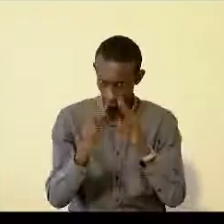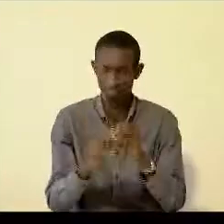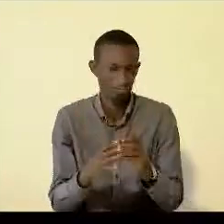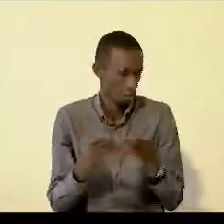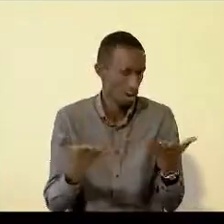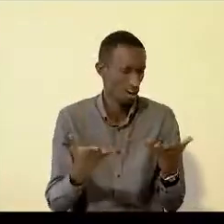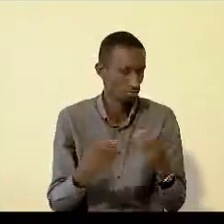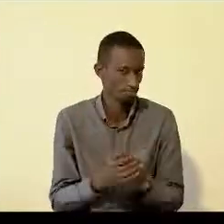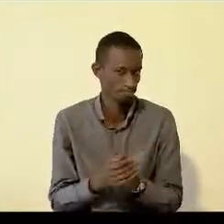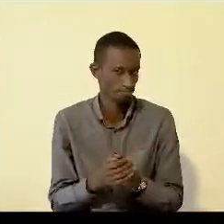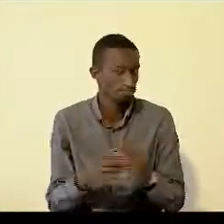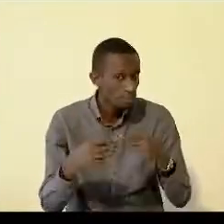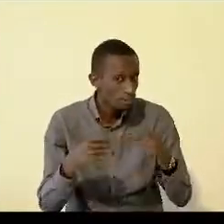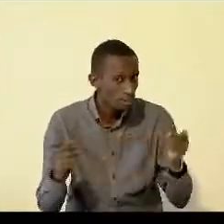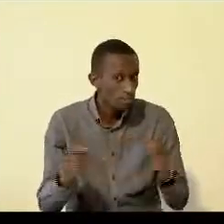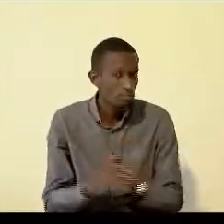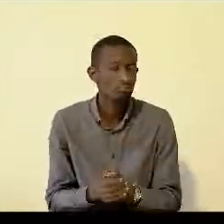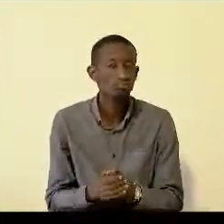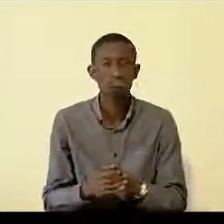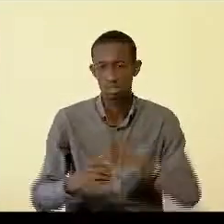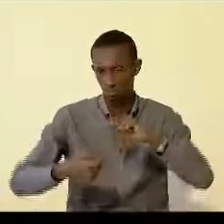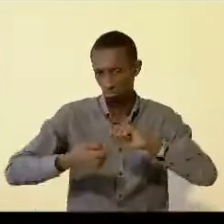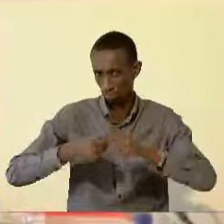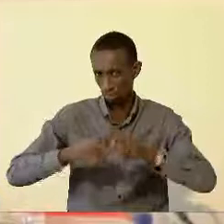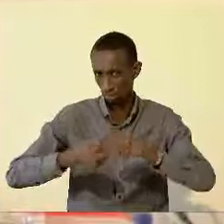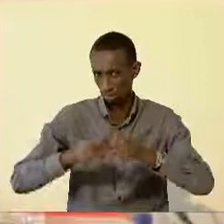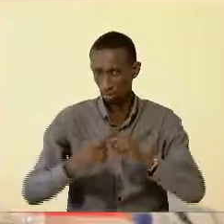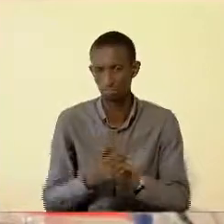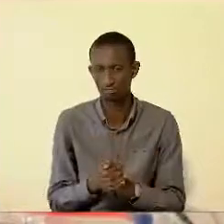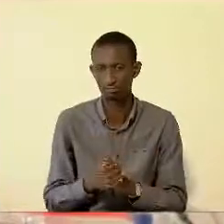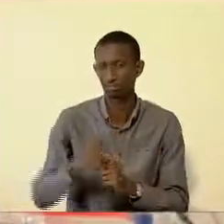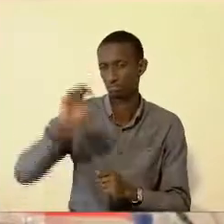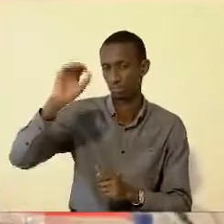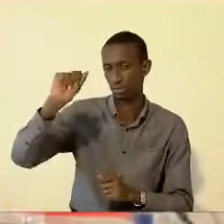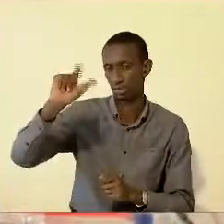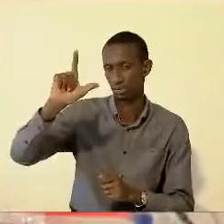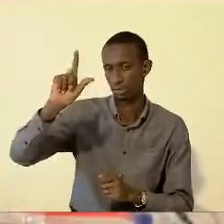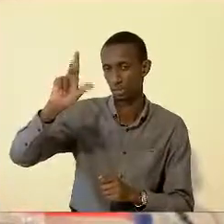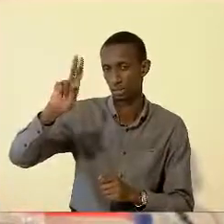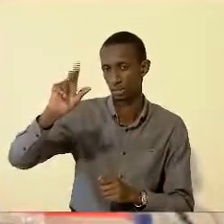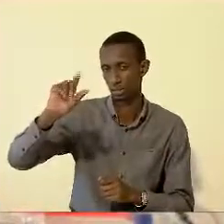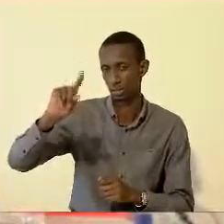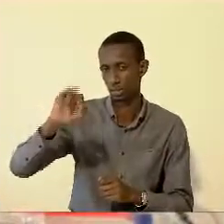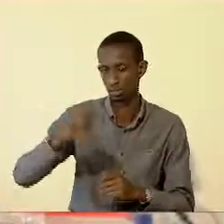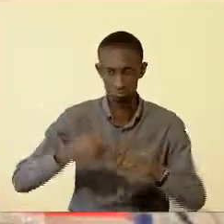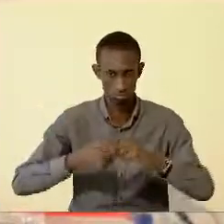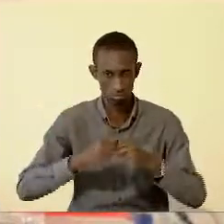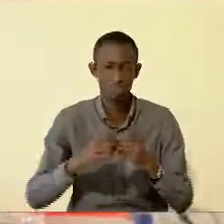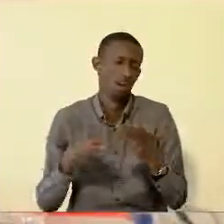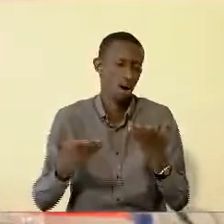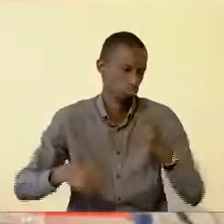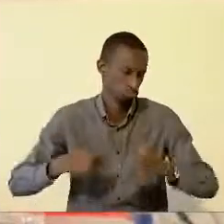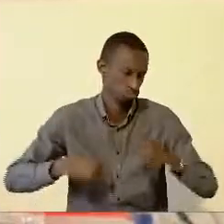the different metals, these alkali metals, can react, or they